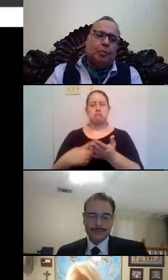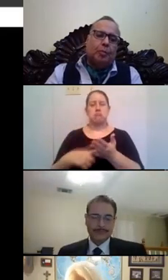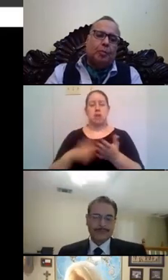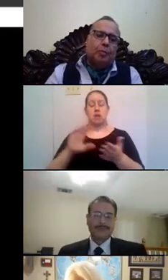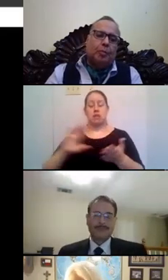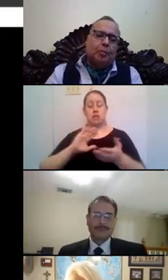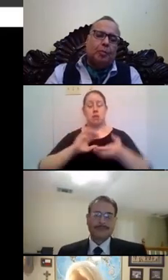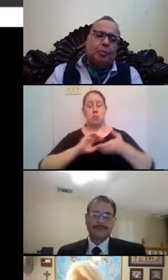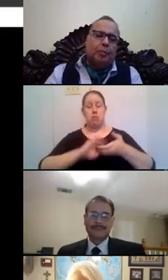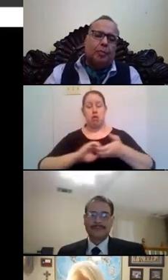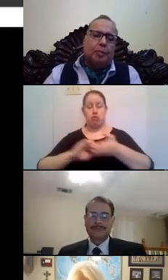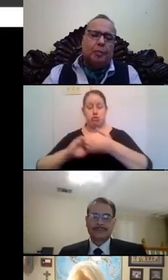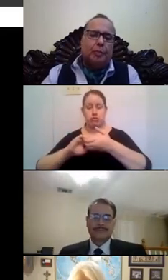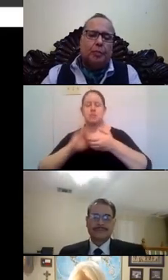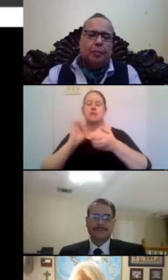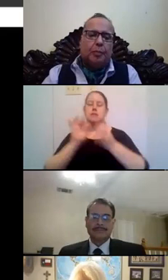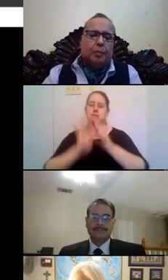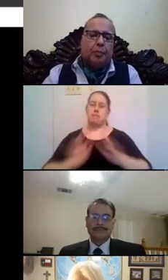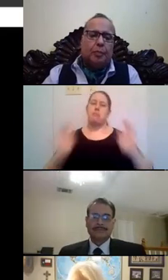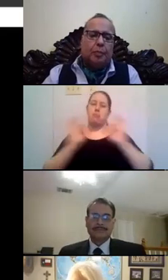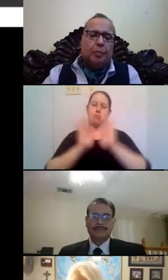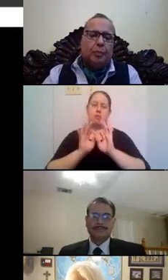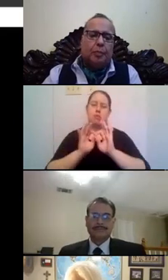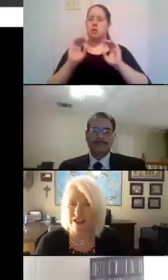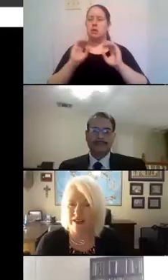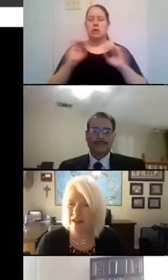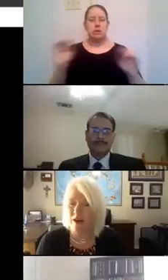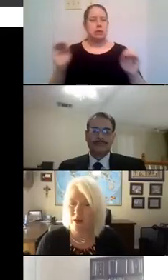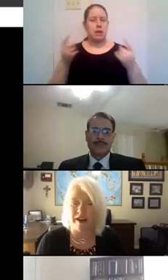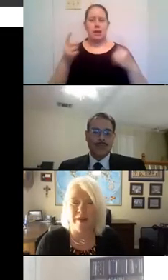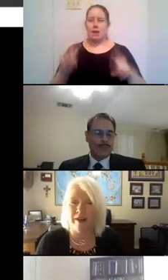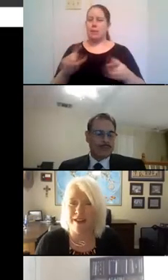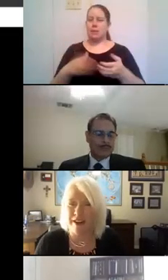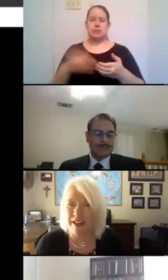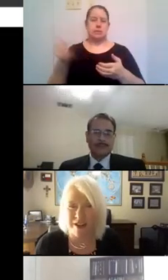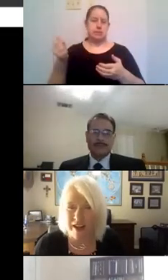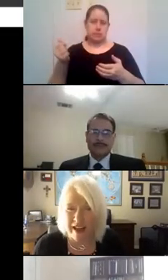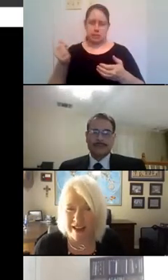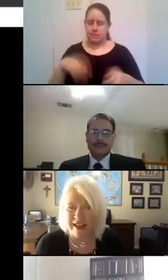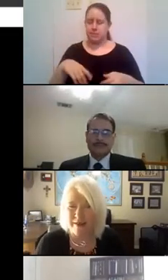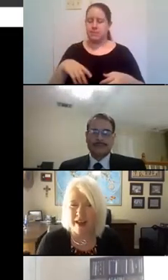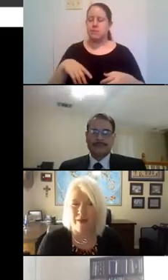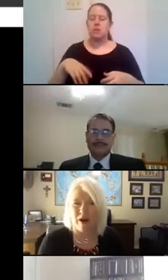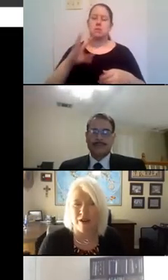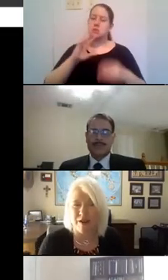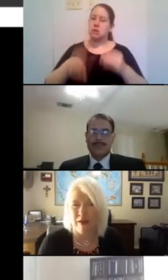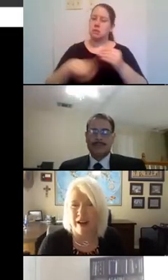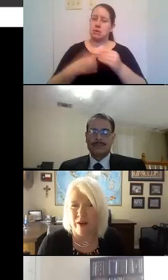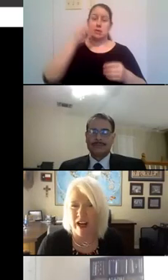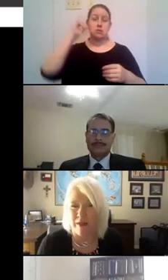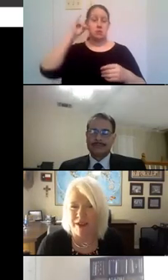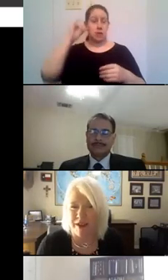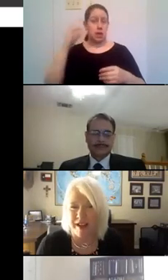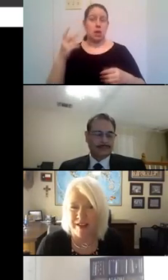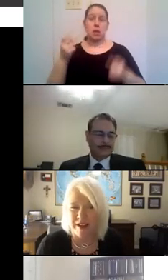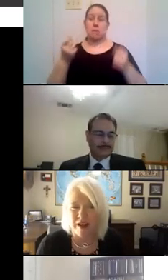that's essential. So we know nothing comes easily from one organization. As we talked about in our series yesterday, it takes many partners to bring